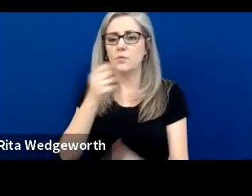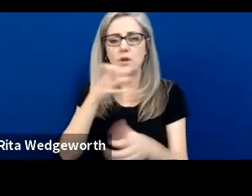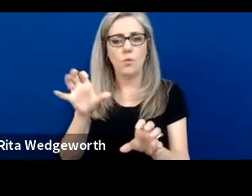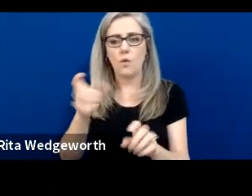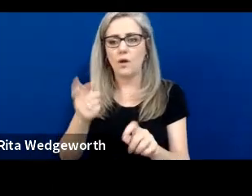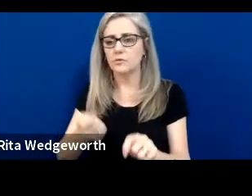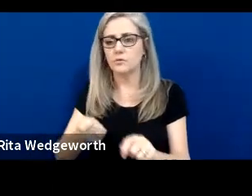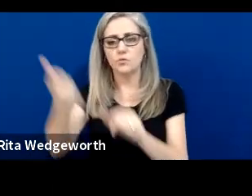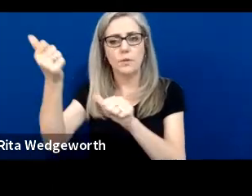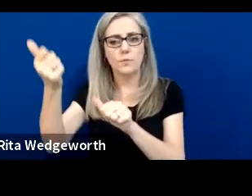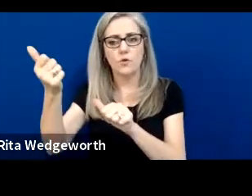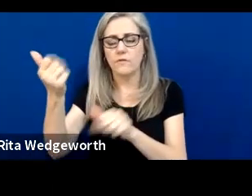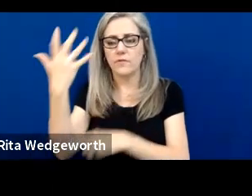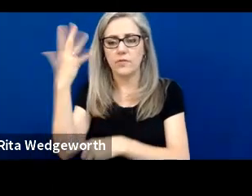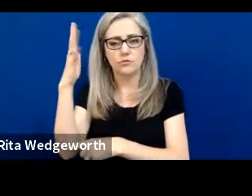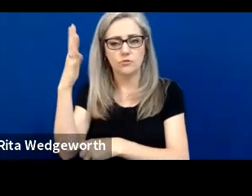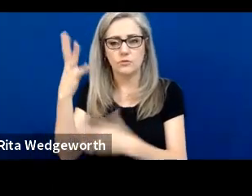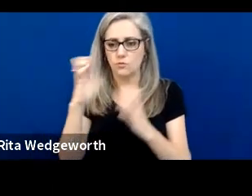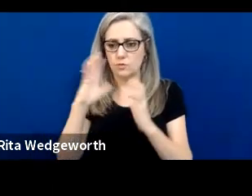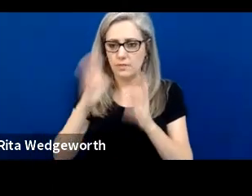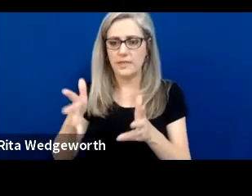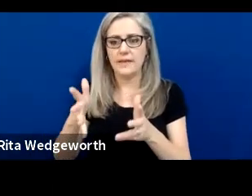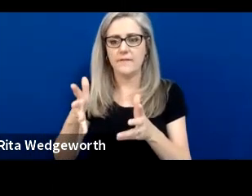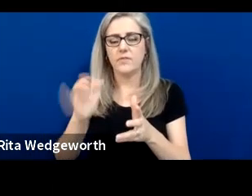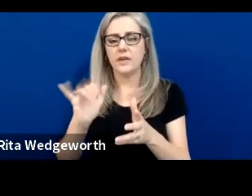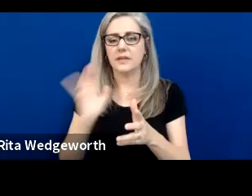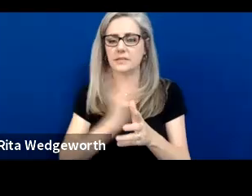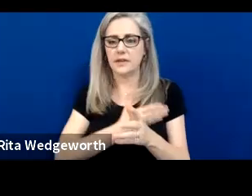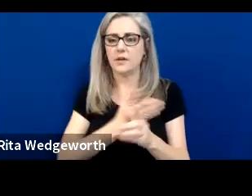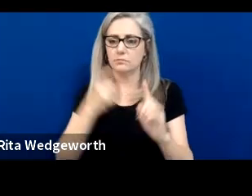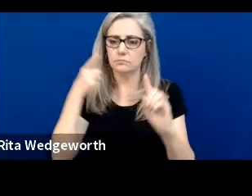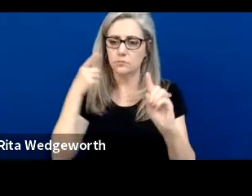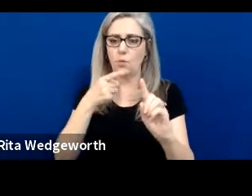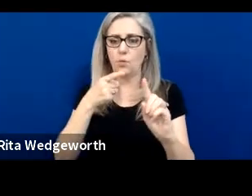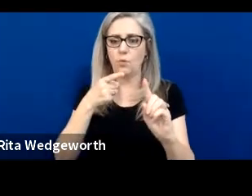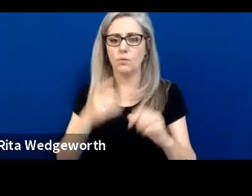trees is one of our main goals.